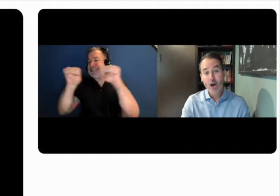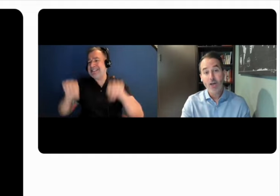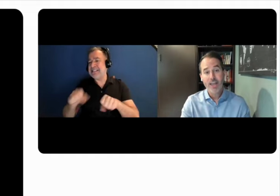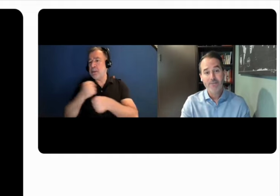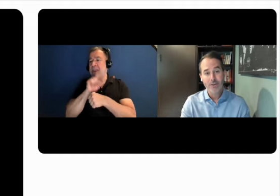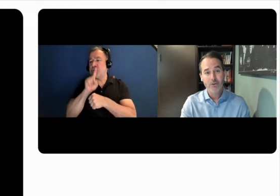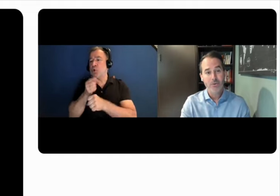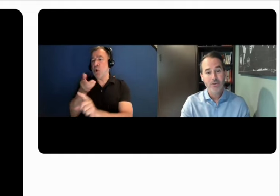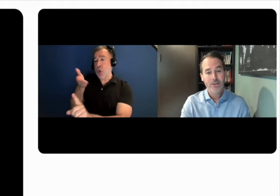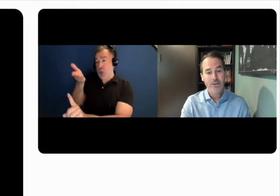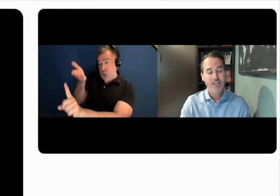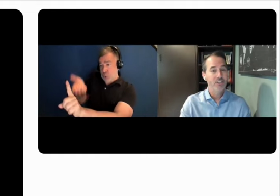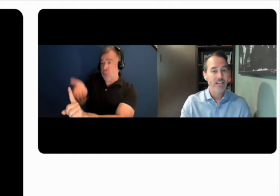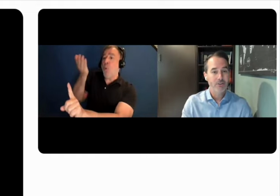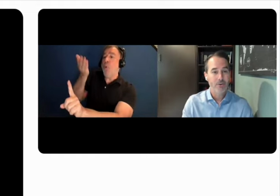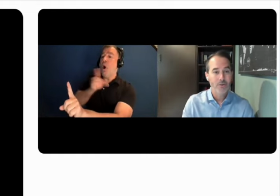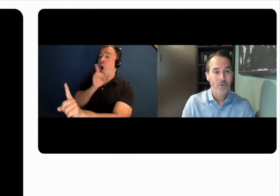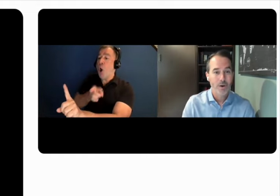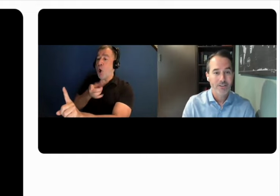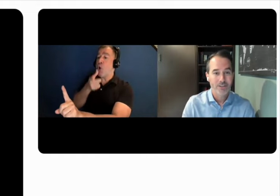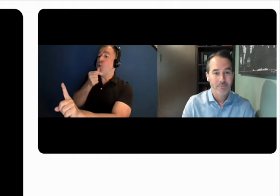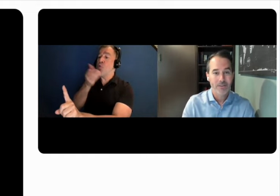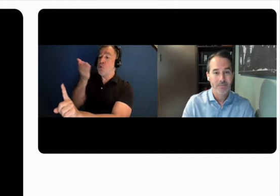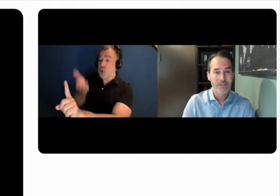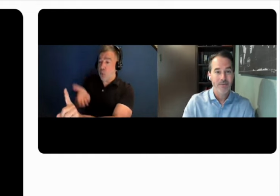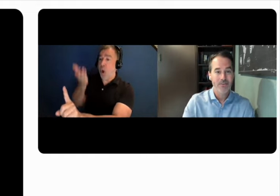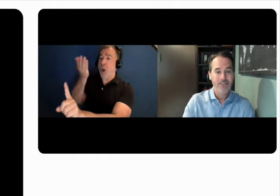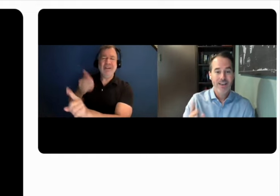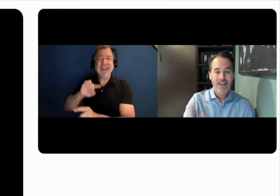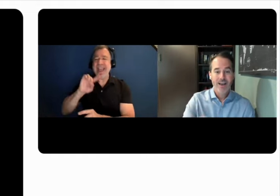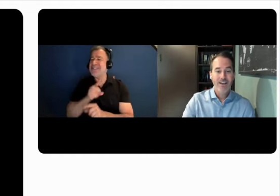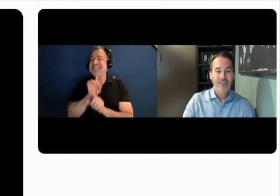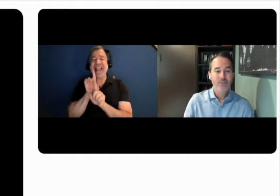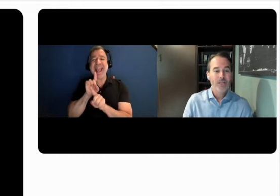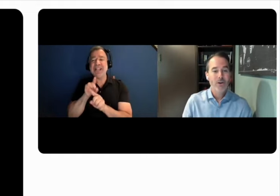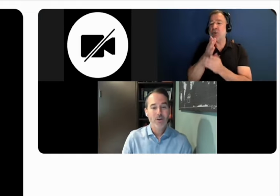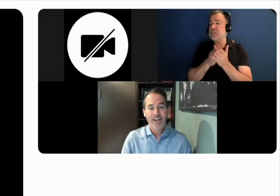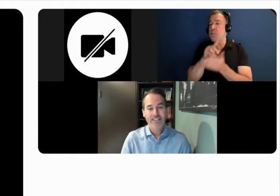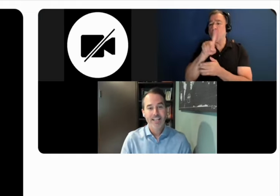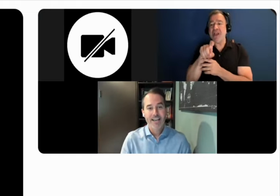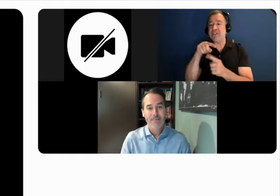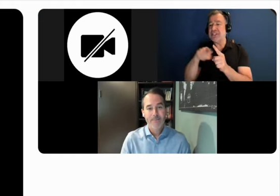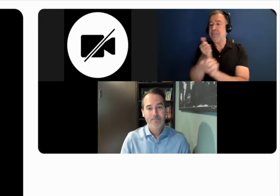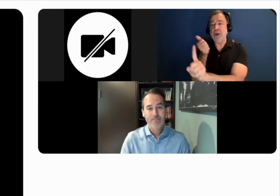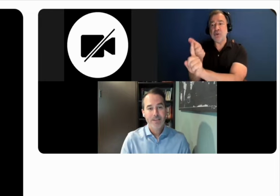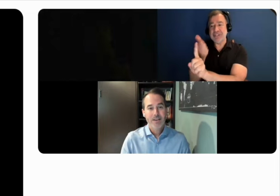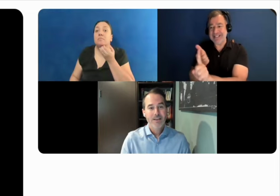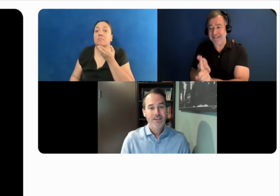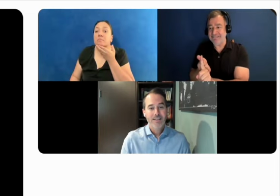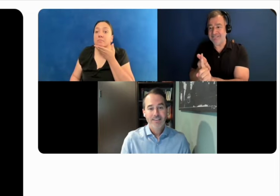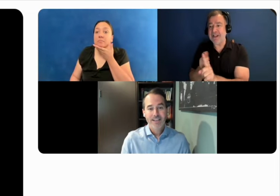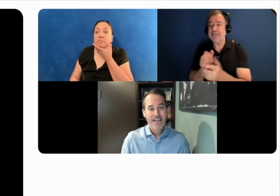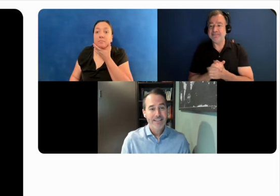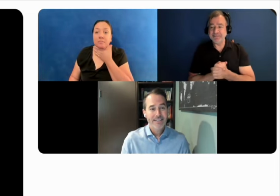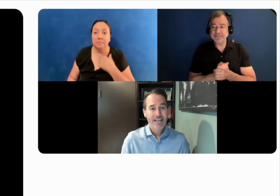who they are. And all they have to do is just answer a few questions about themselves. So we can go to the next slide.